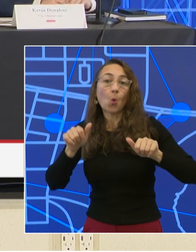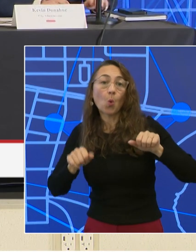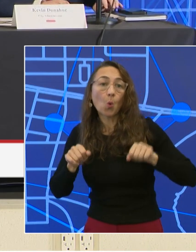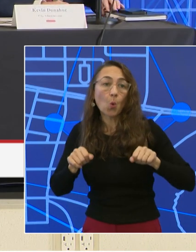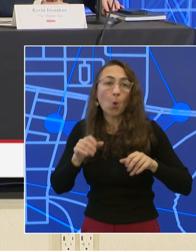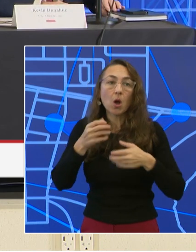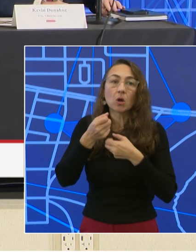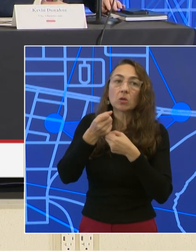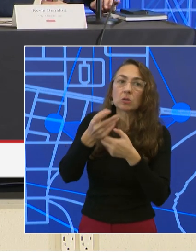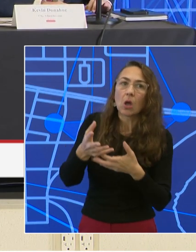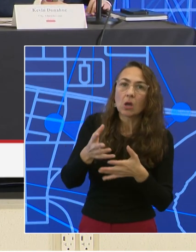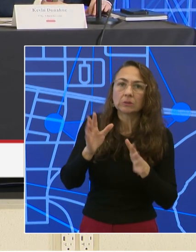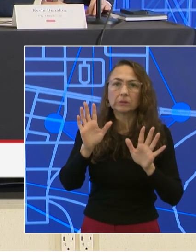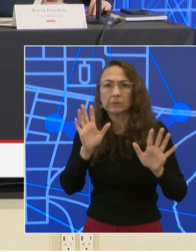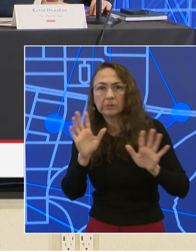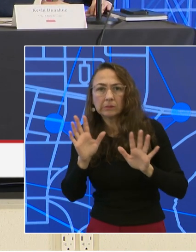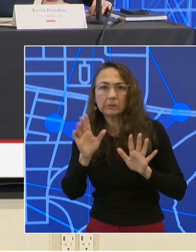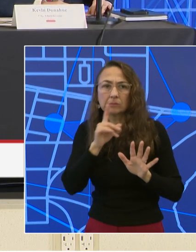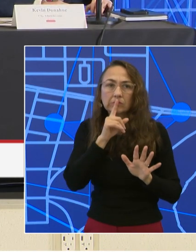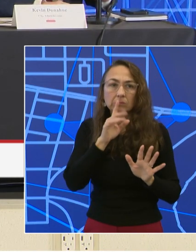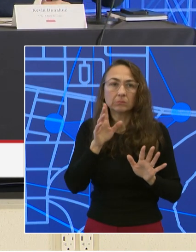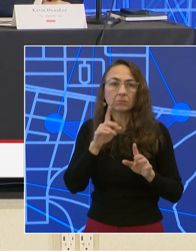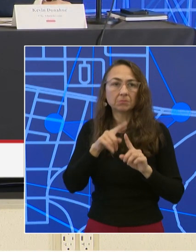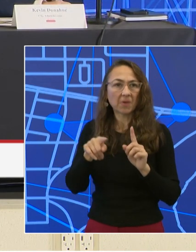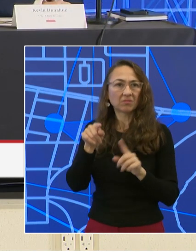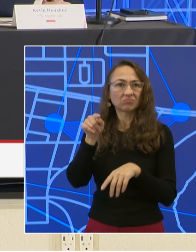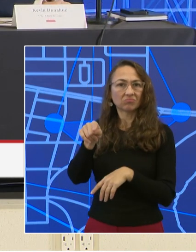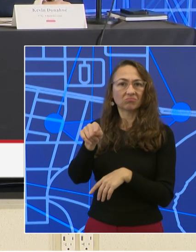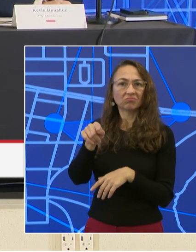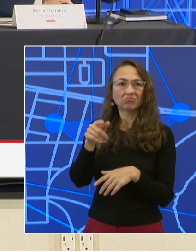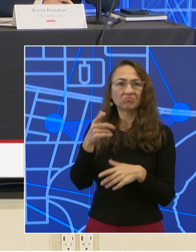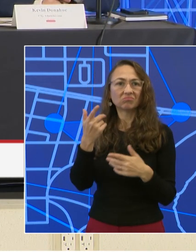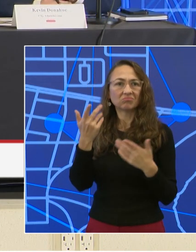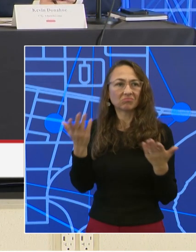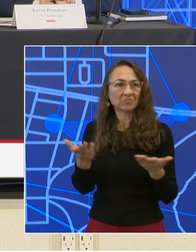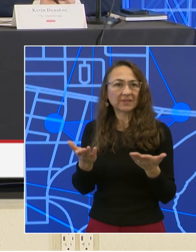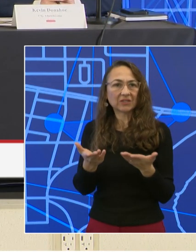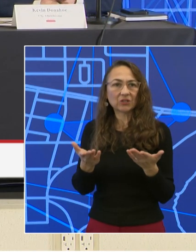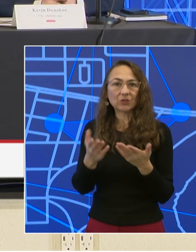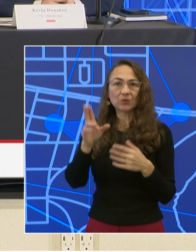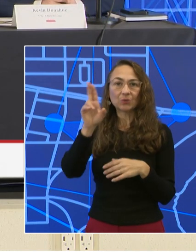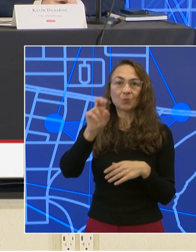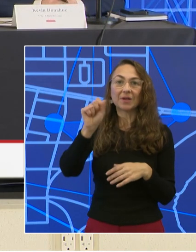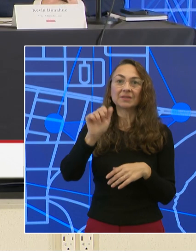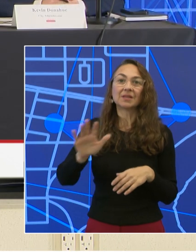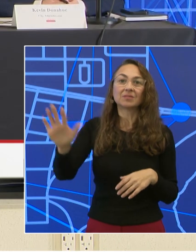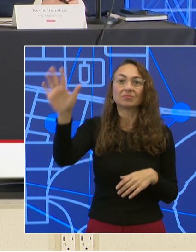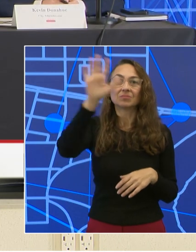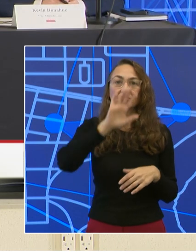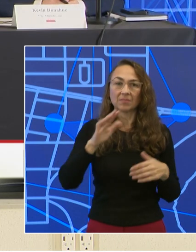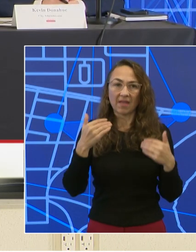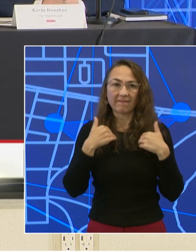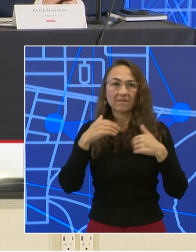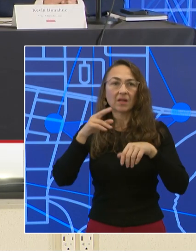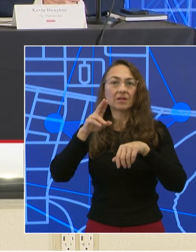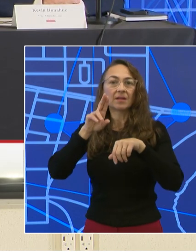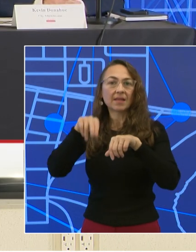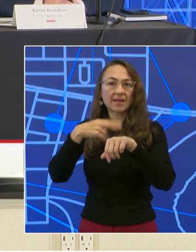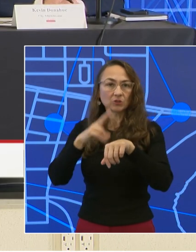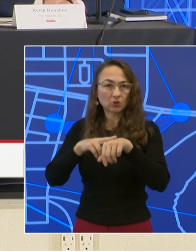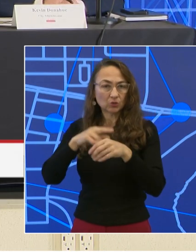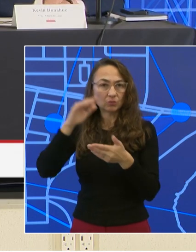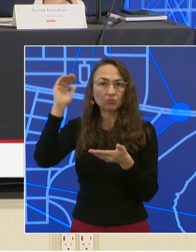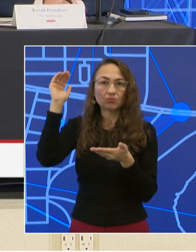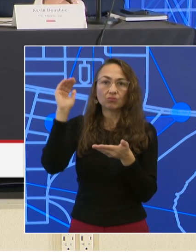analyses. And in this case, there has been a national drop in violent crime and homicides and shootings. And